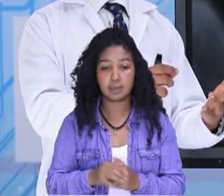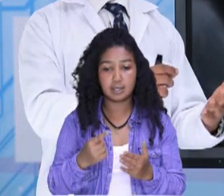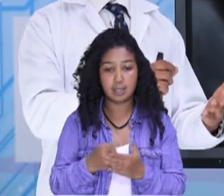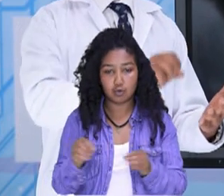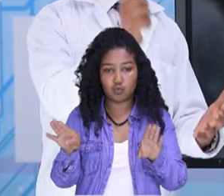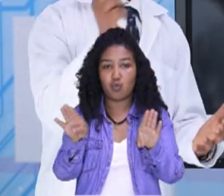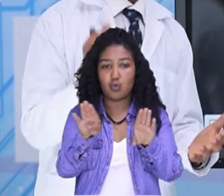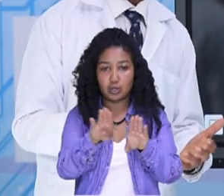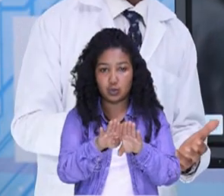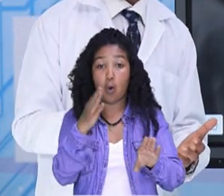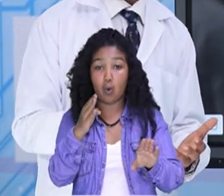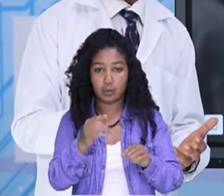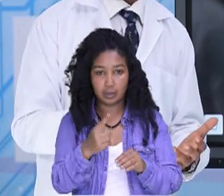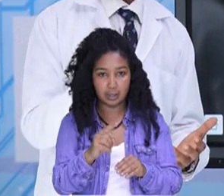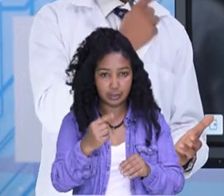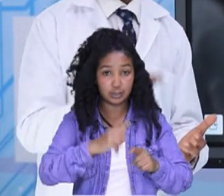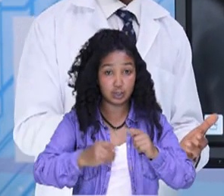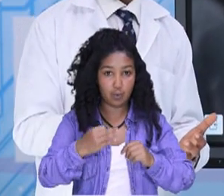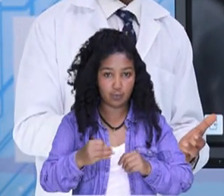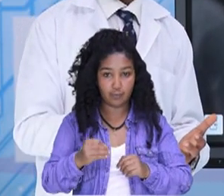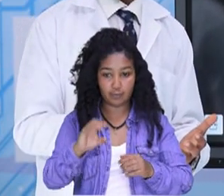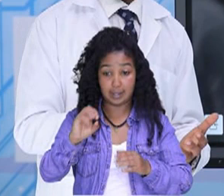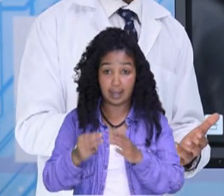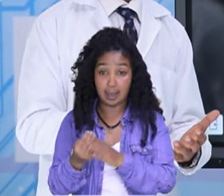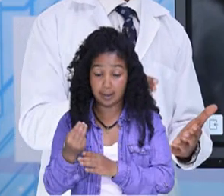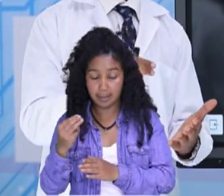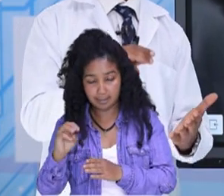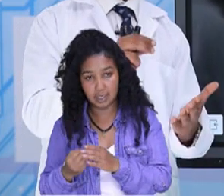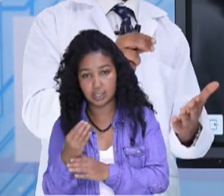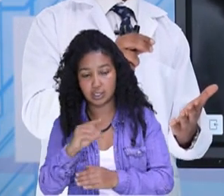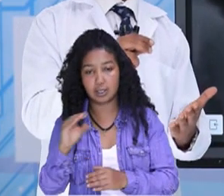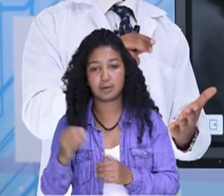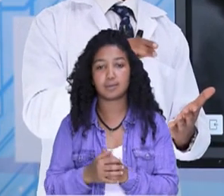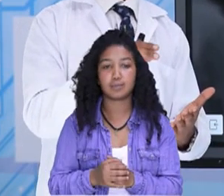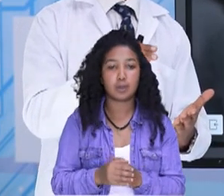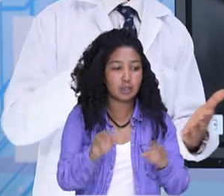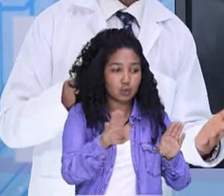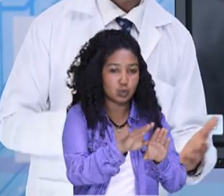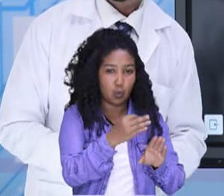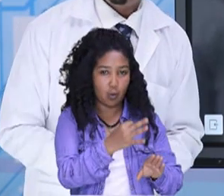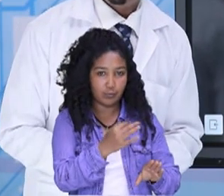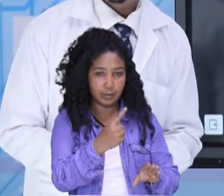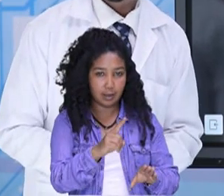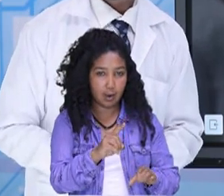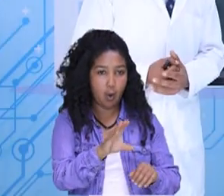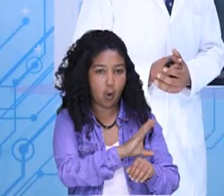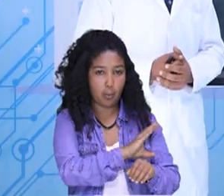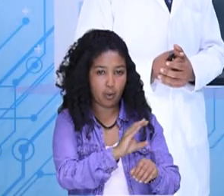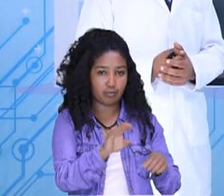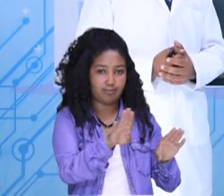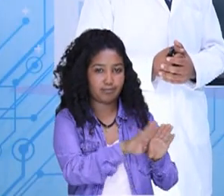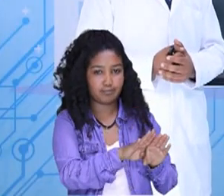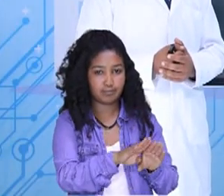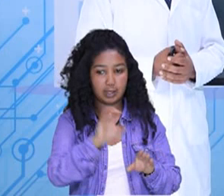they switch on the gene of enzyme secretion, and they switch off the